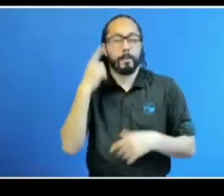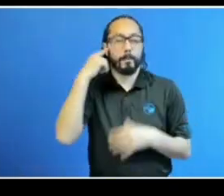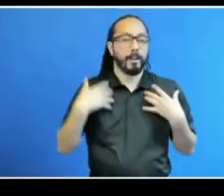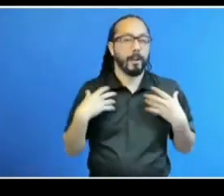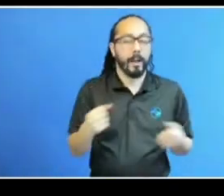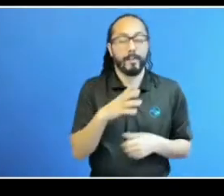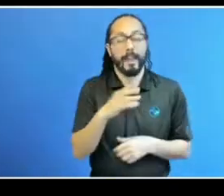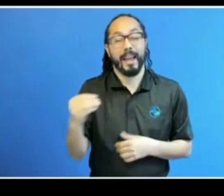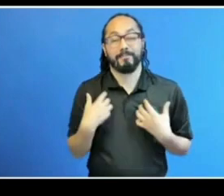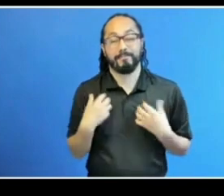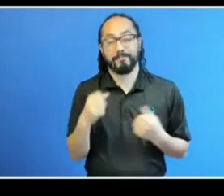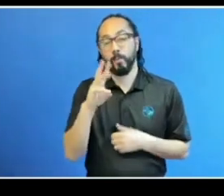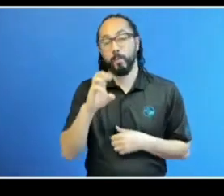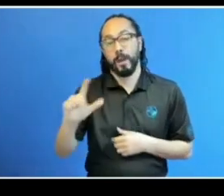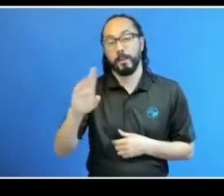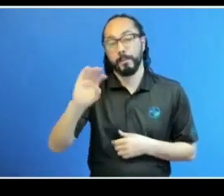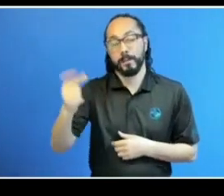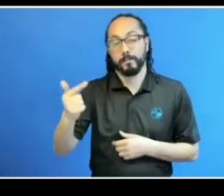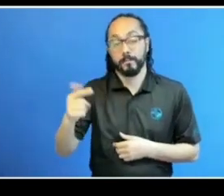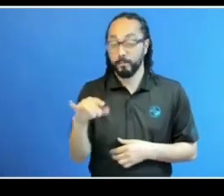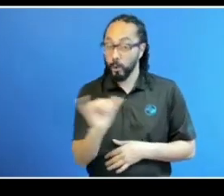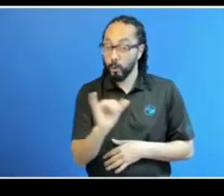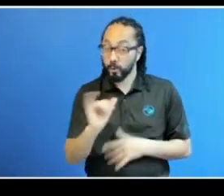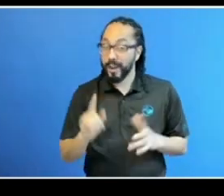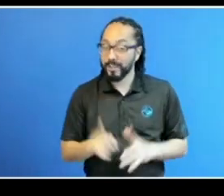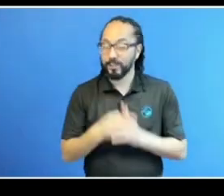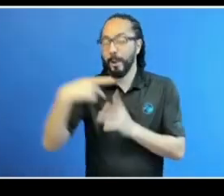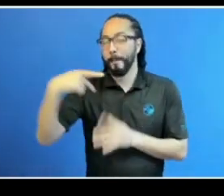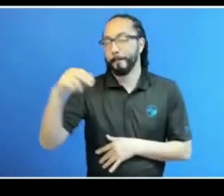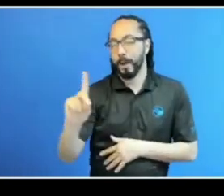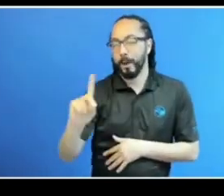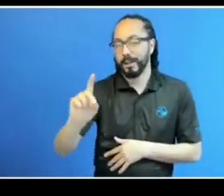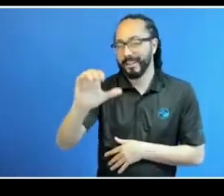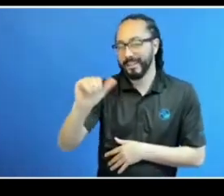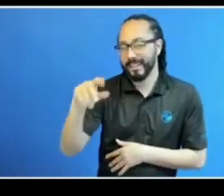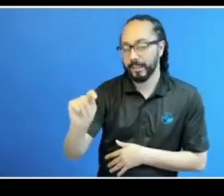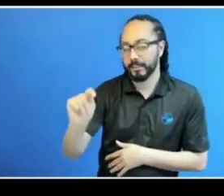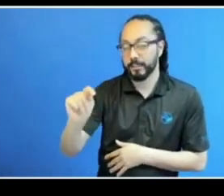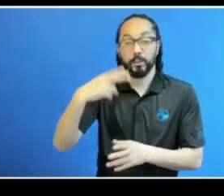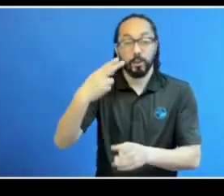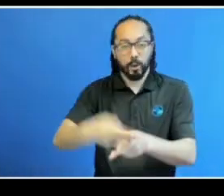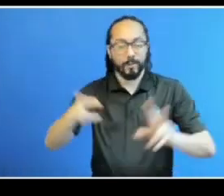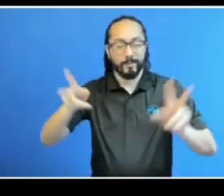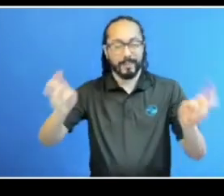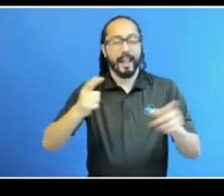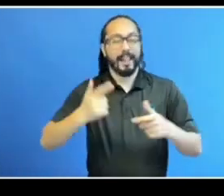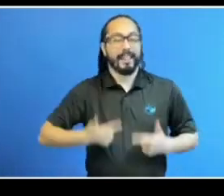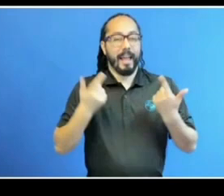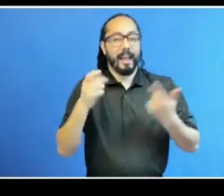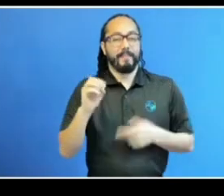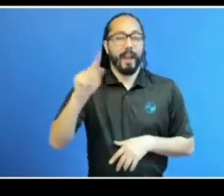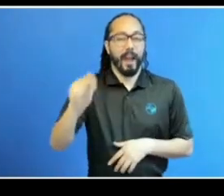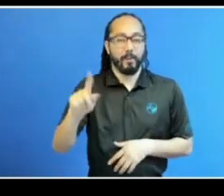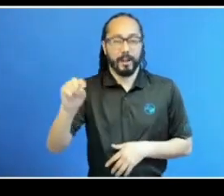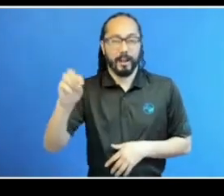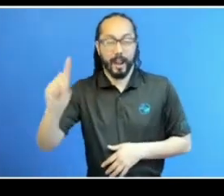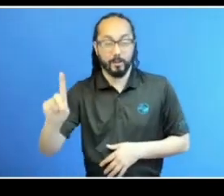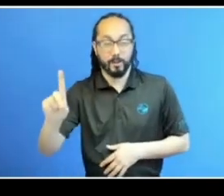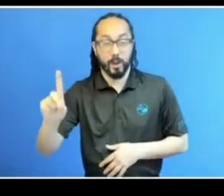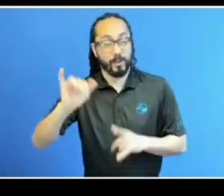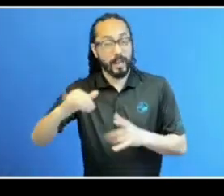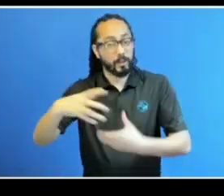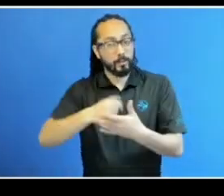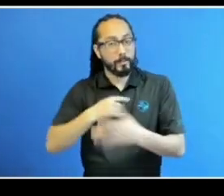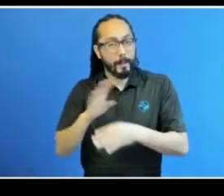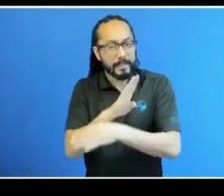started a podcast called Life Out Loud Podcast, which is a part of my business to really get the message out there and to normalize